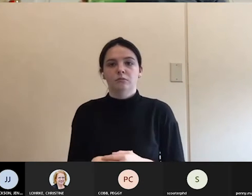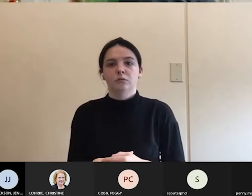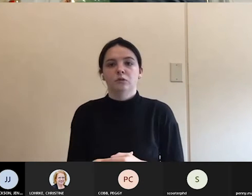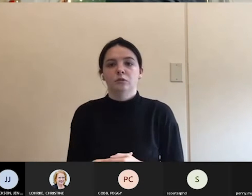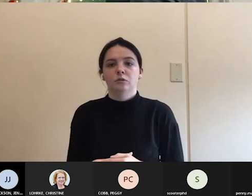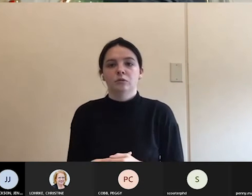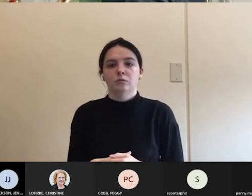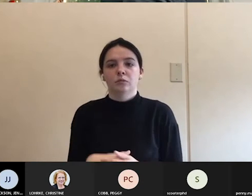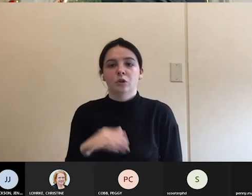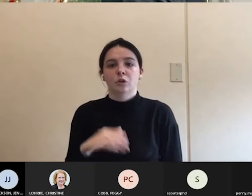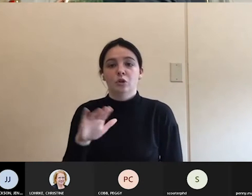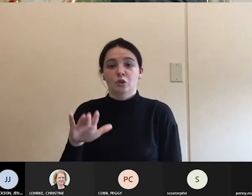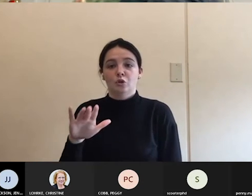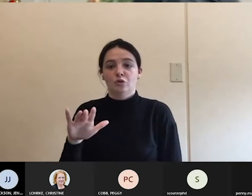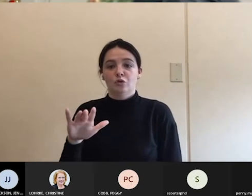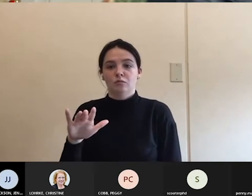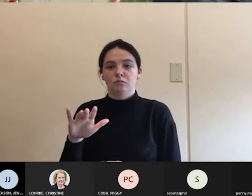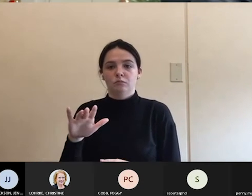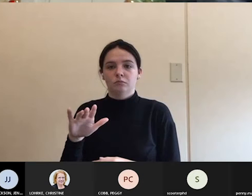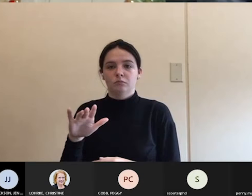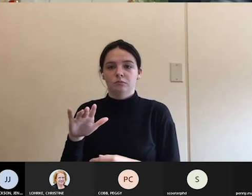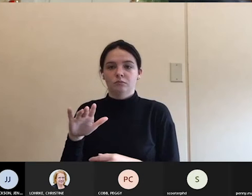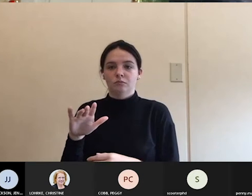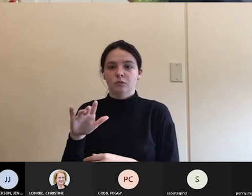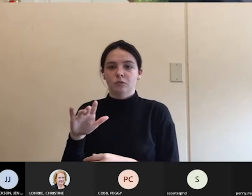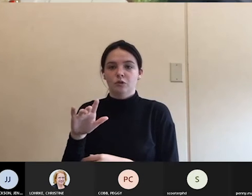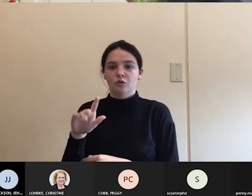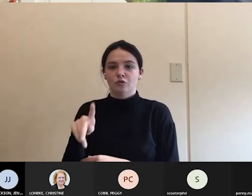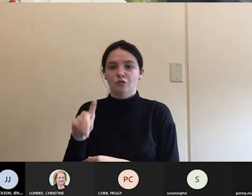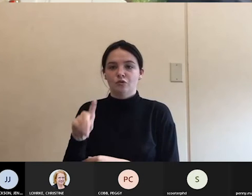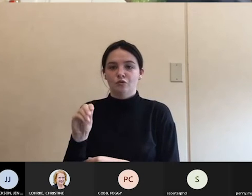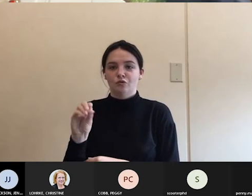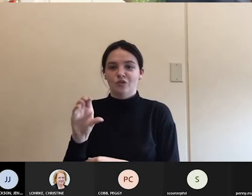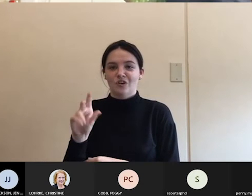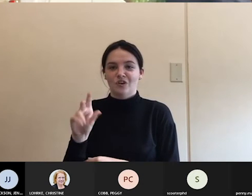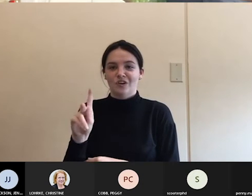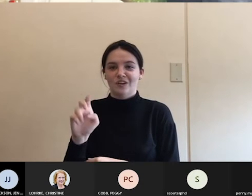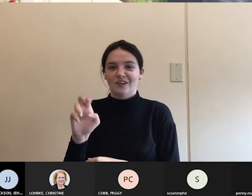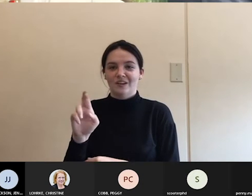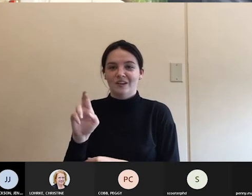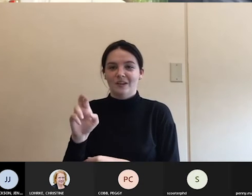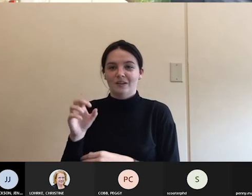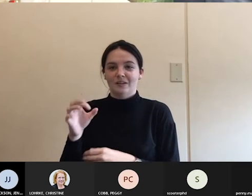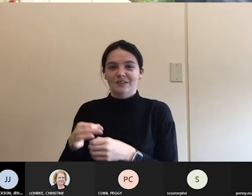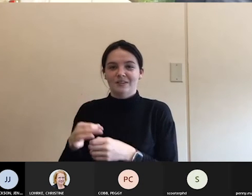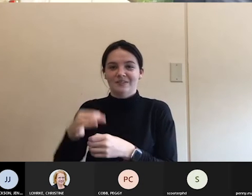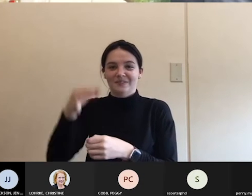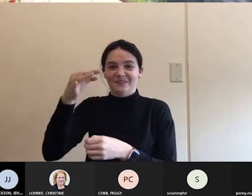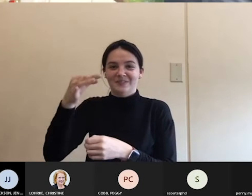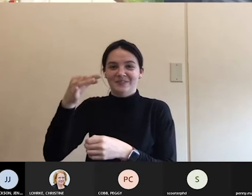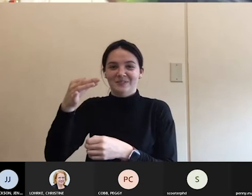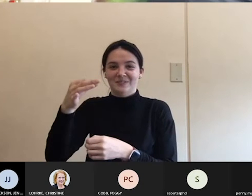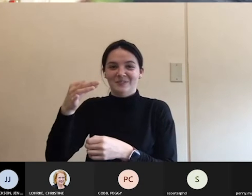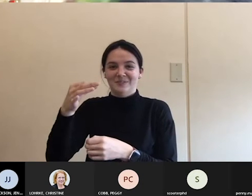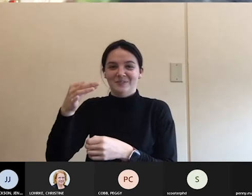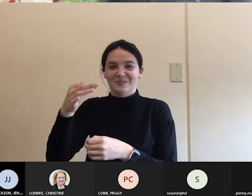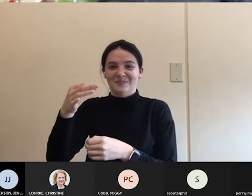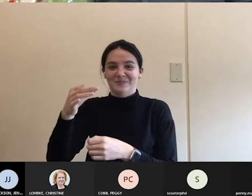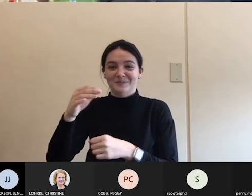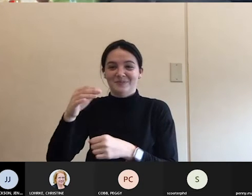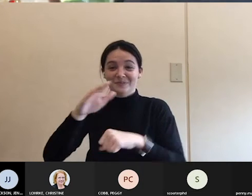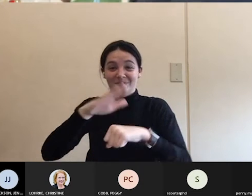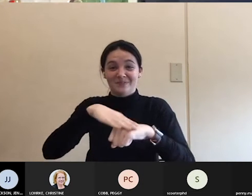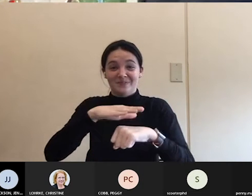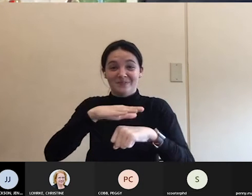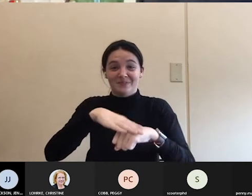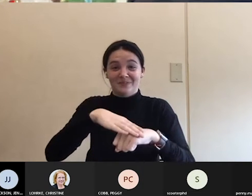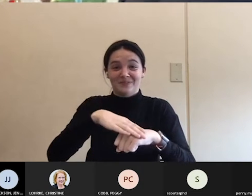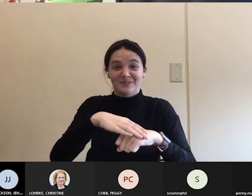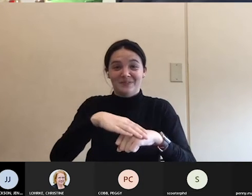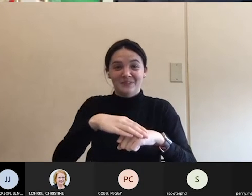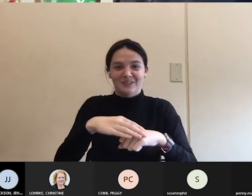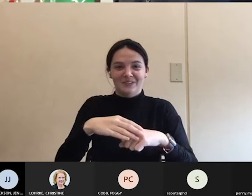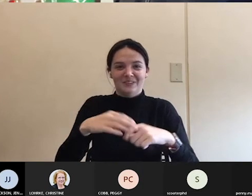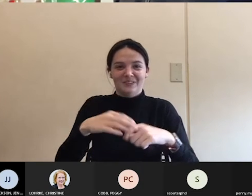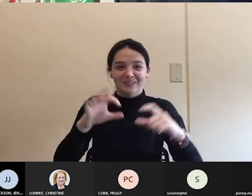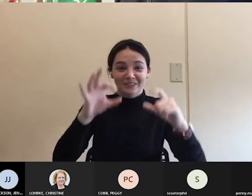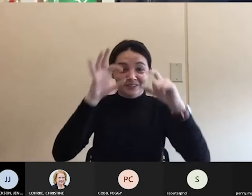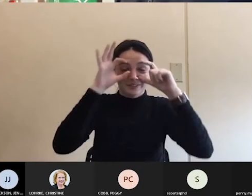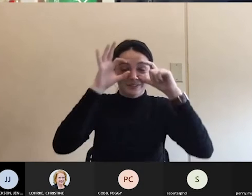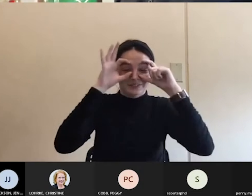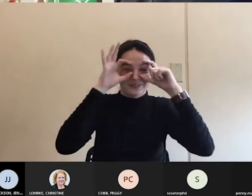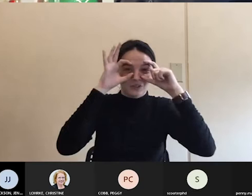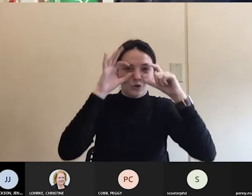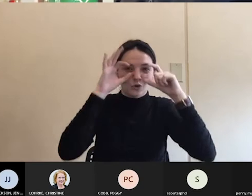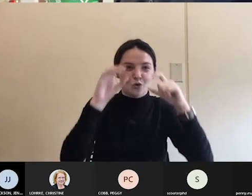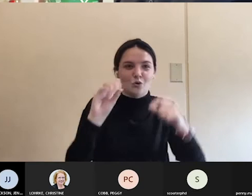right? And this is the part where we recommend you clear the room or give safety goggles to everyone in the room or have them sign an indemnity waiver. Thank you very